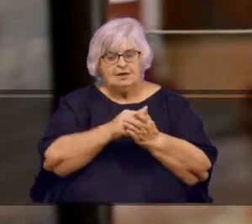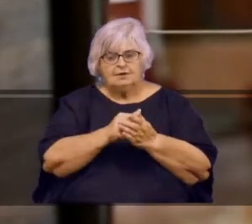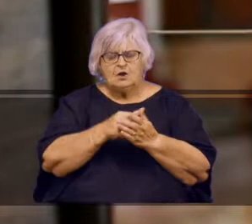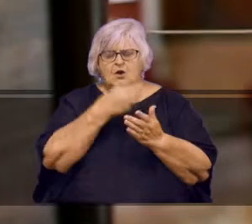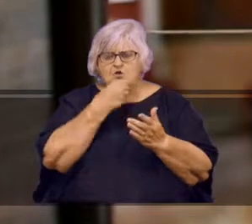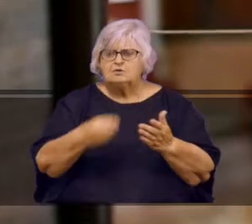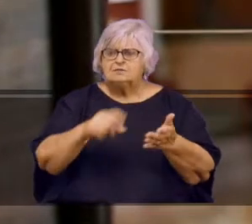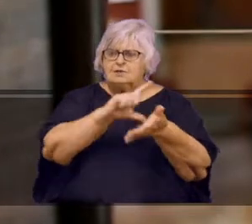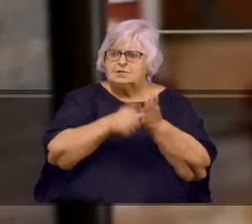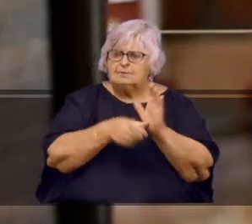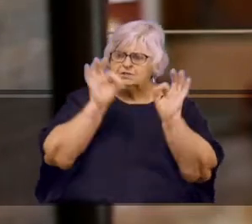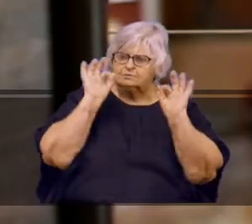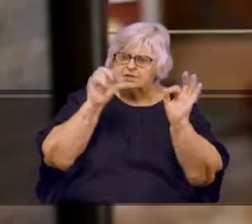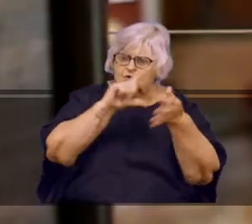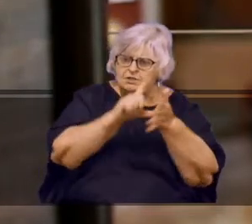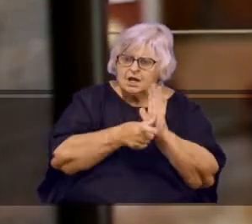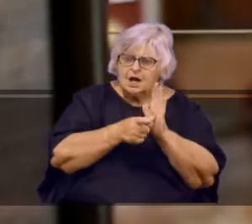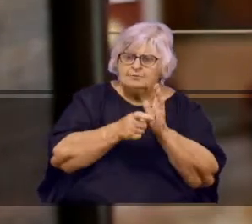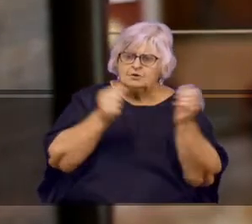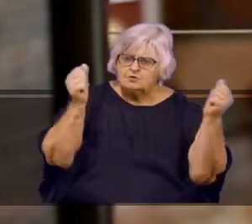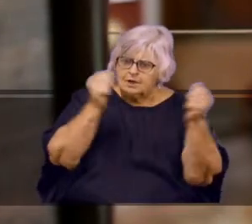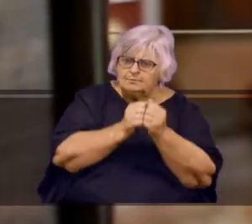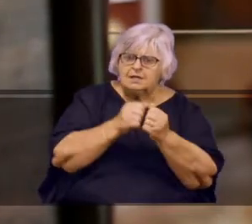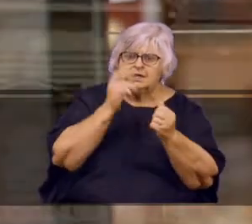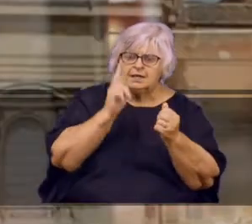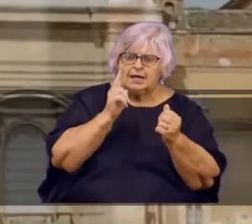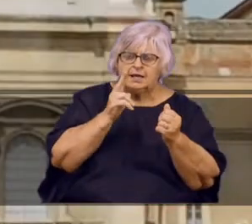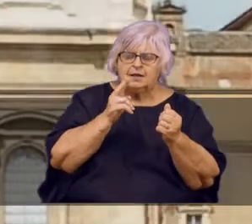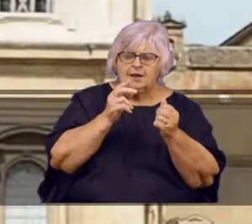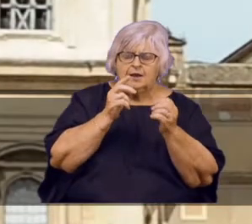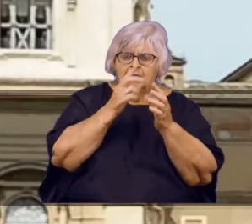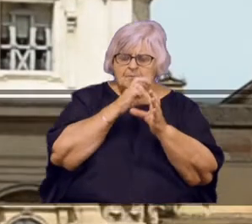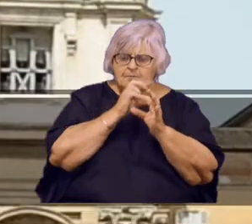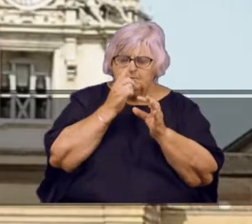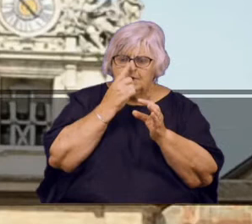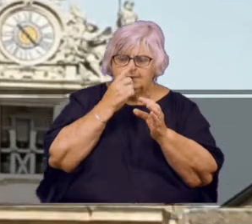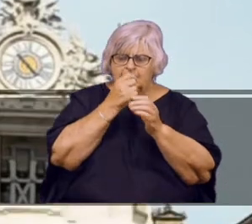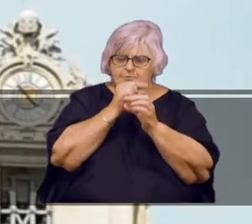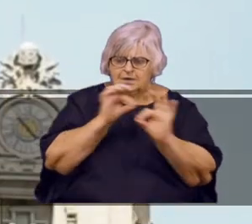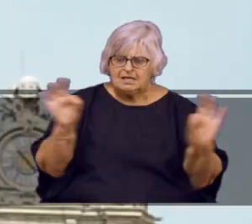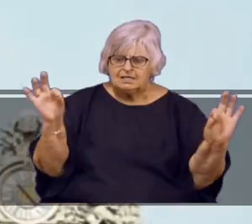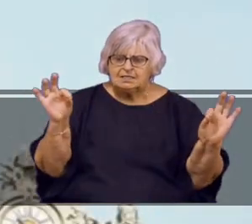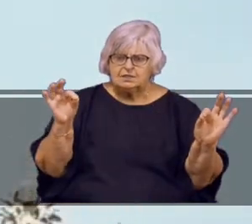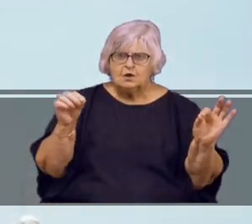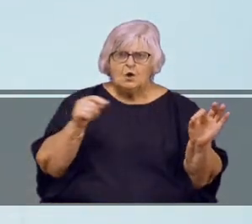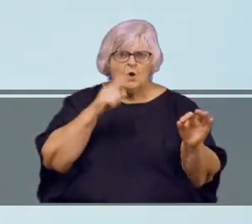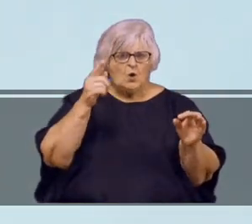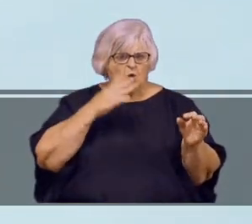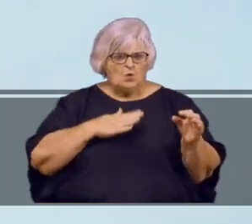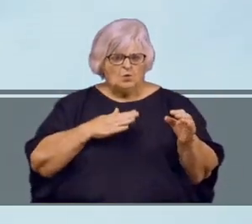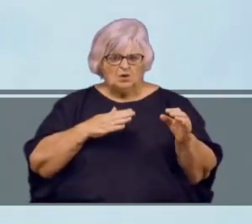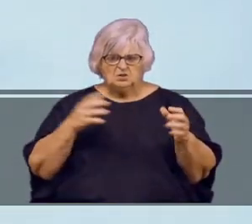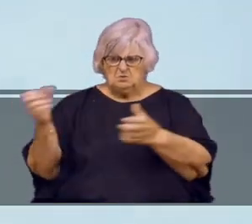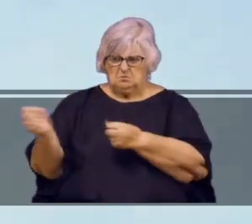us a special opportunity to recommit ourselves to being people of peace. And after all, who really wants